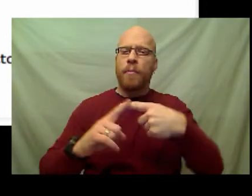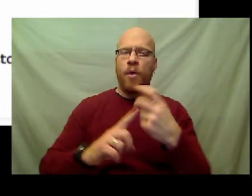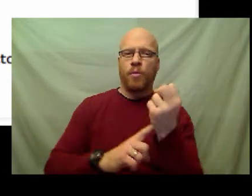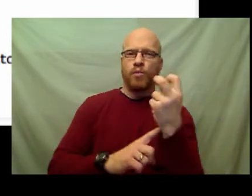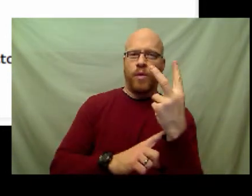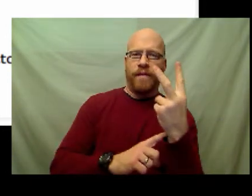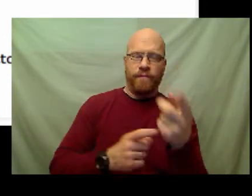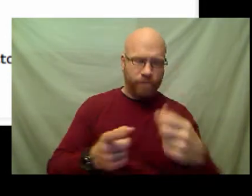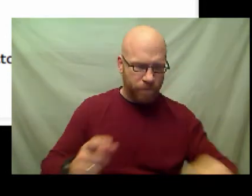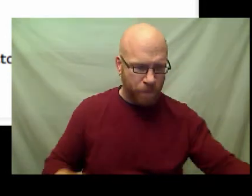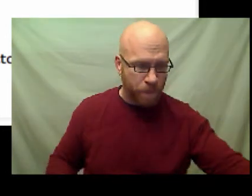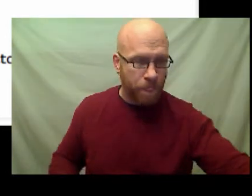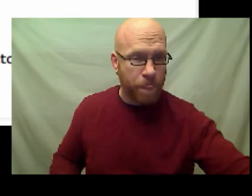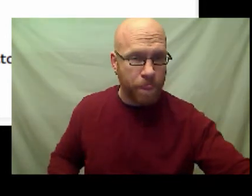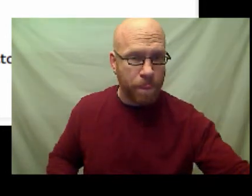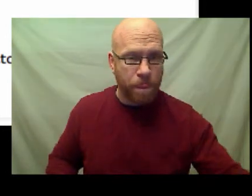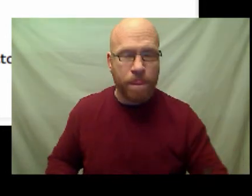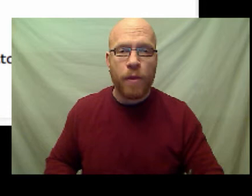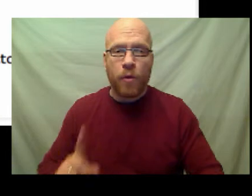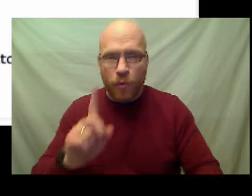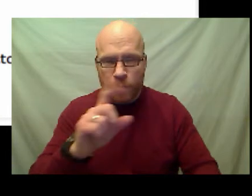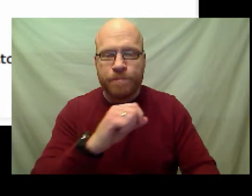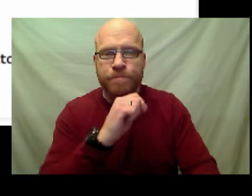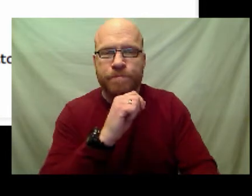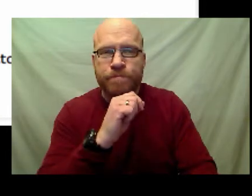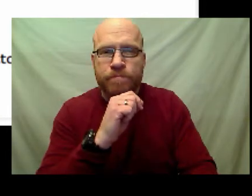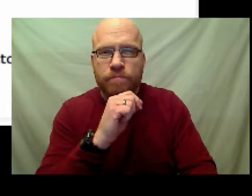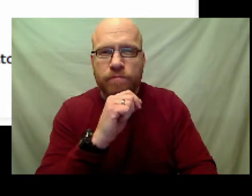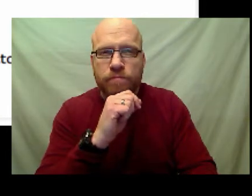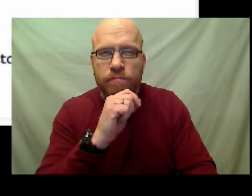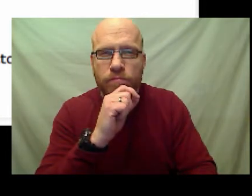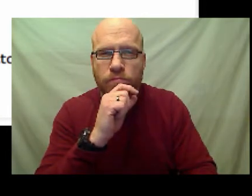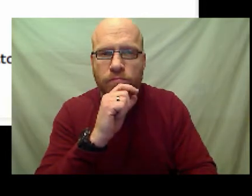We'll look at 12, so it's clearer.